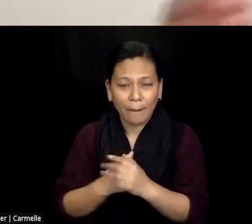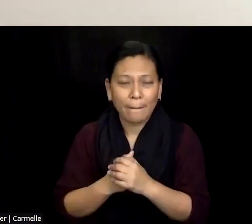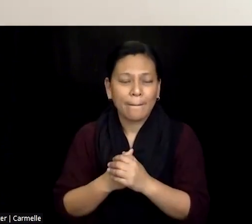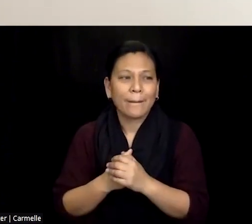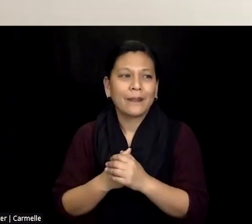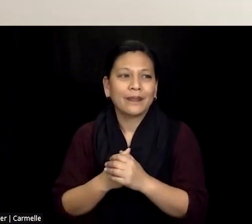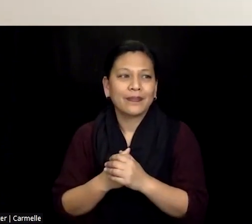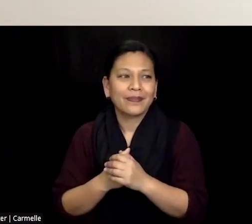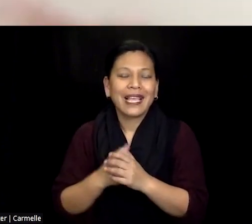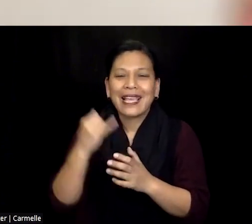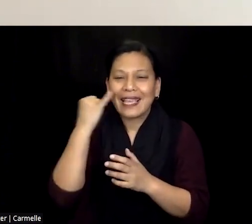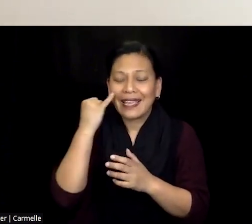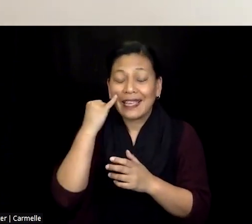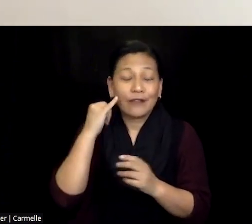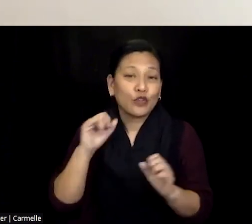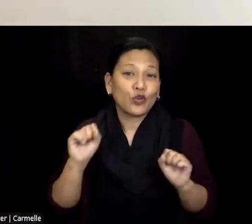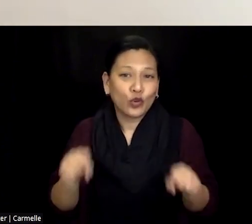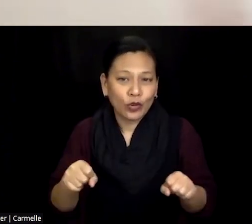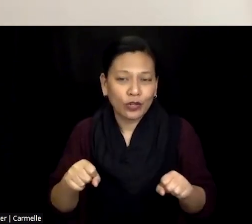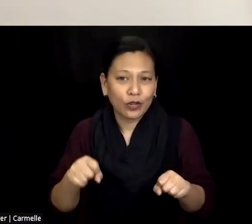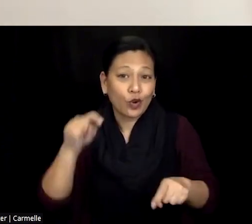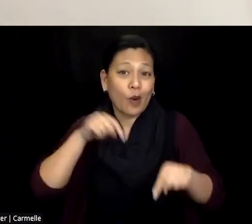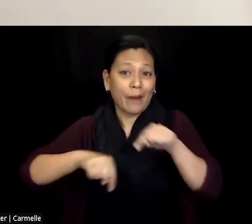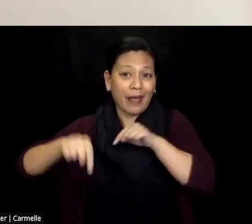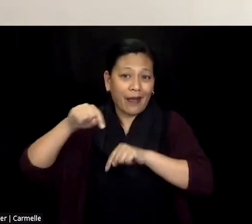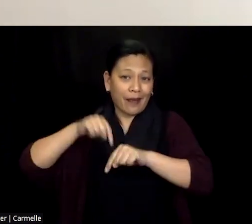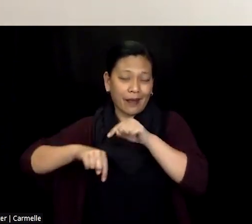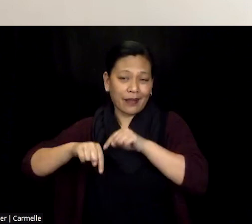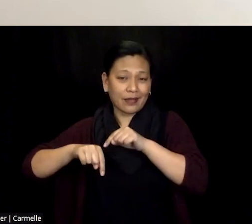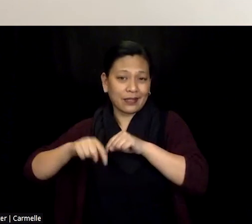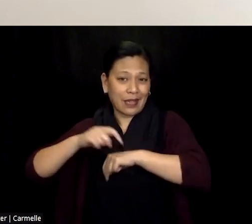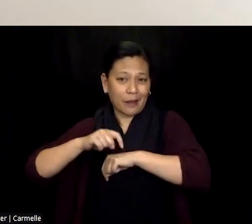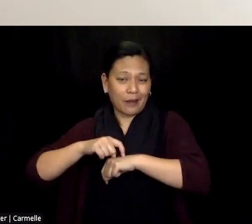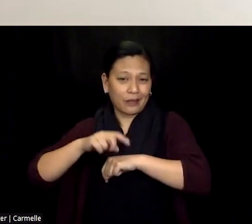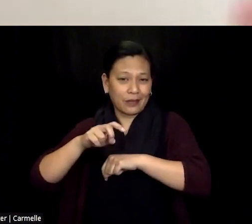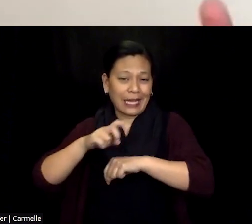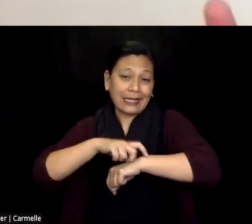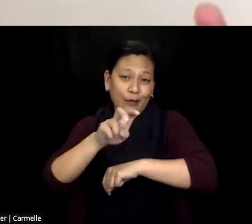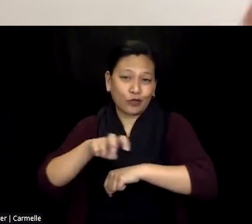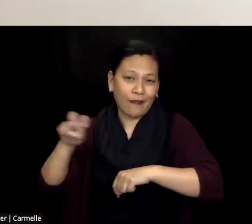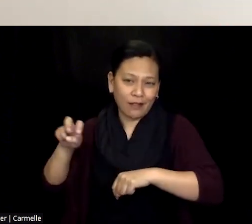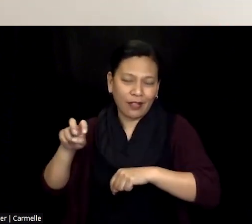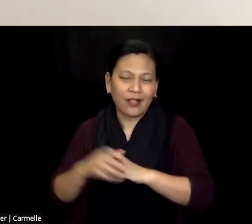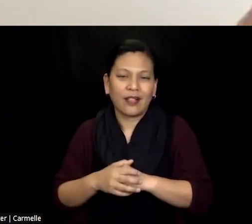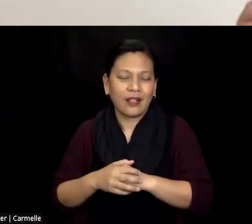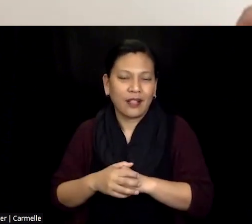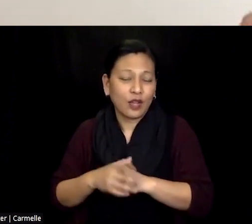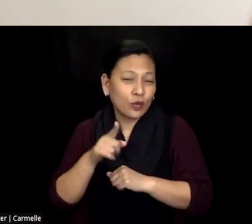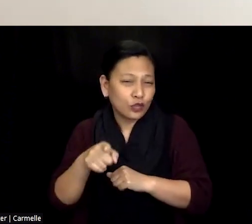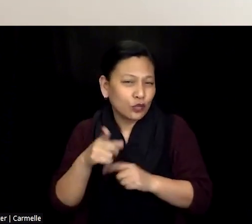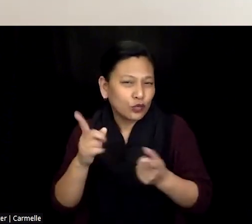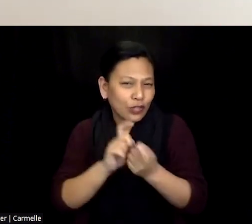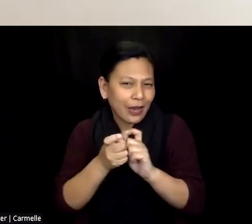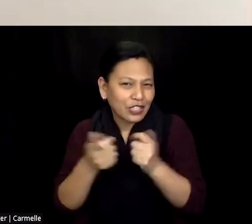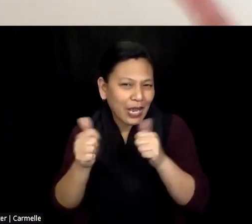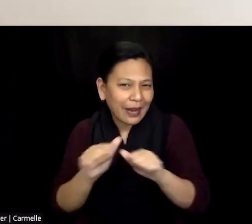actually got the opportunity to go back in a time machine and change something in any one of your movies, would you change anything? And